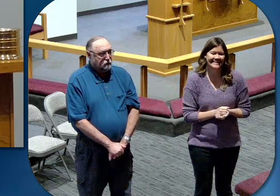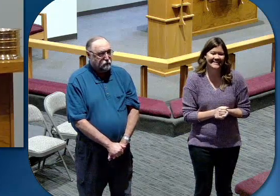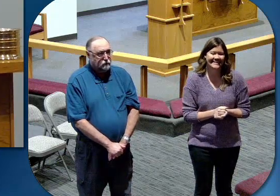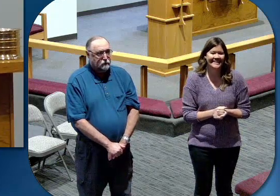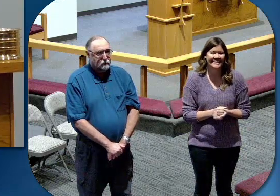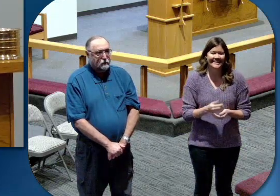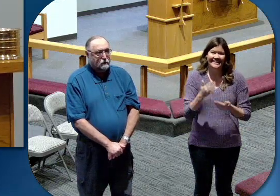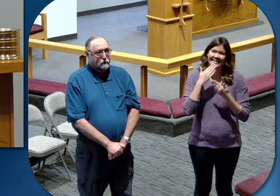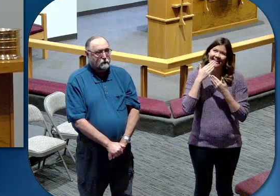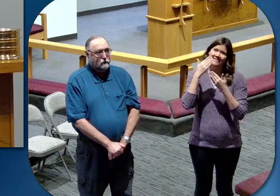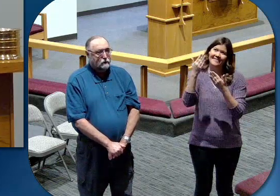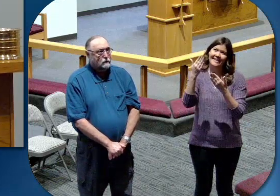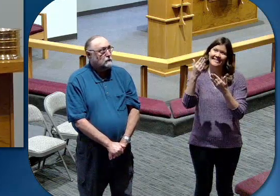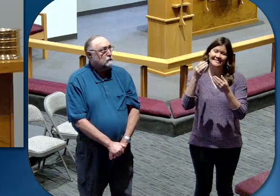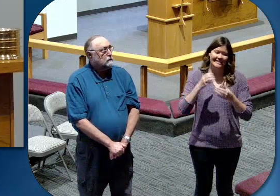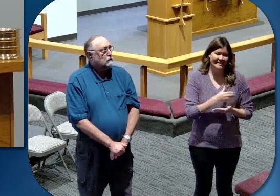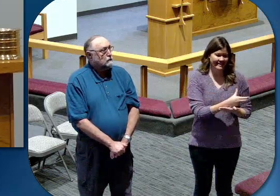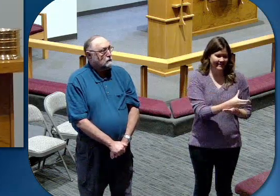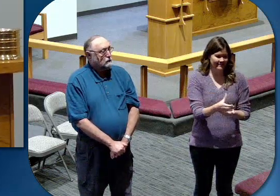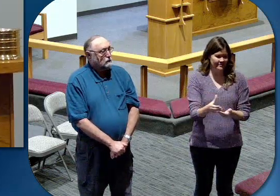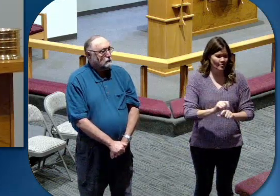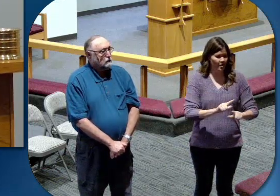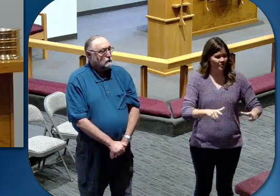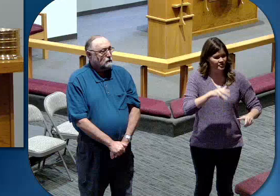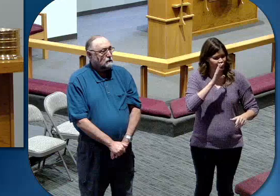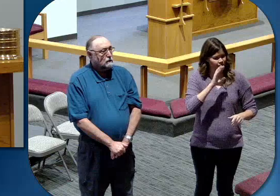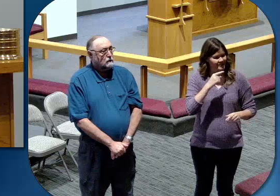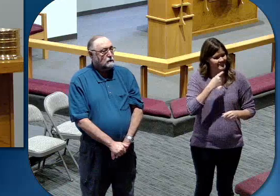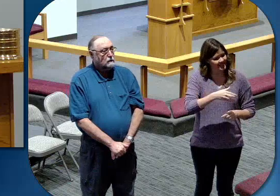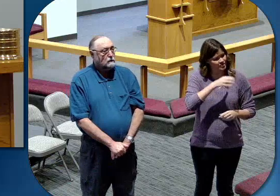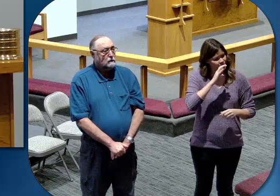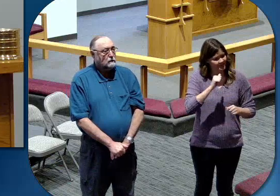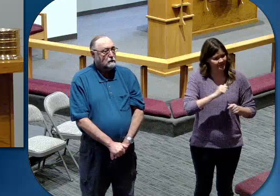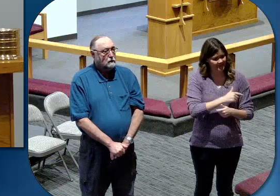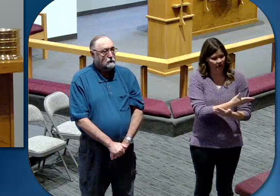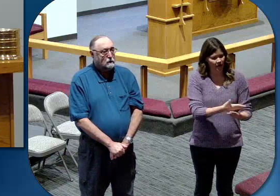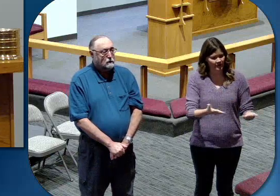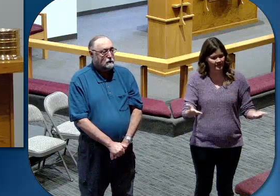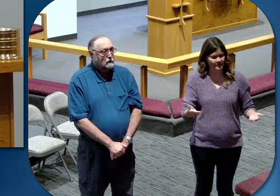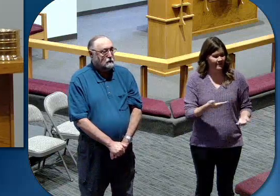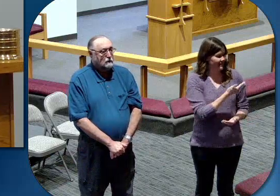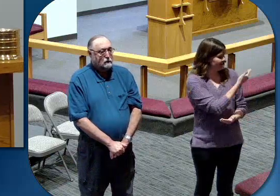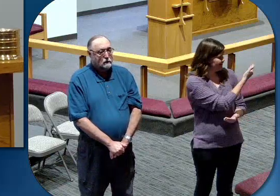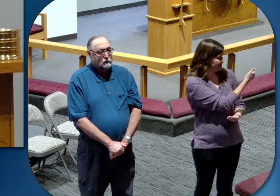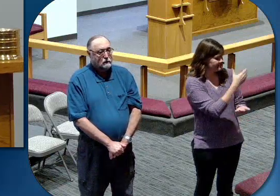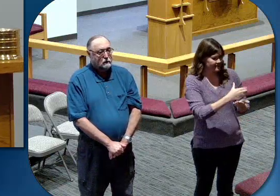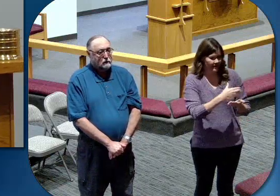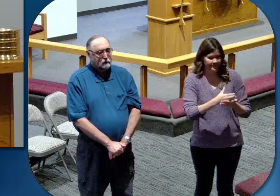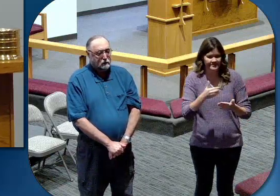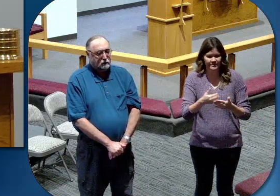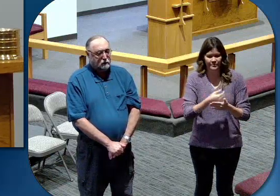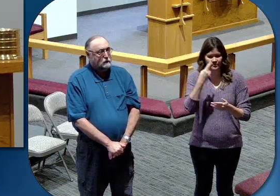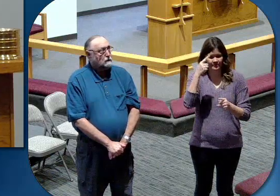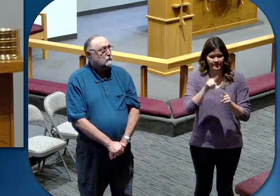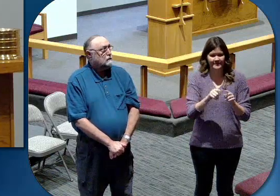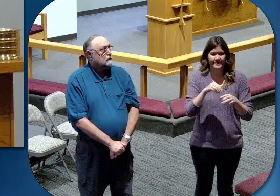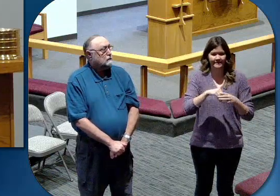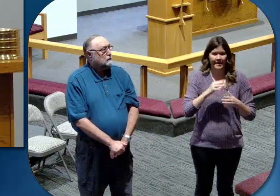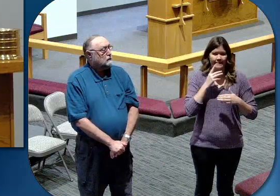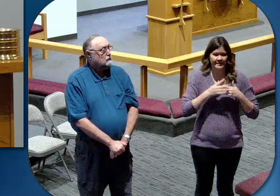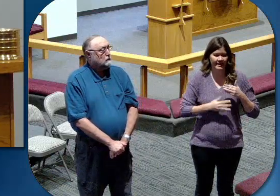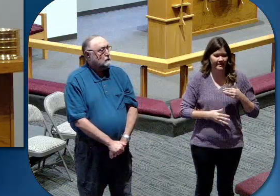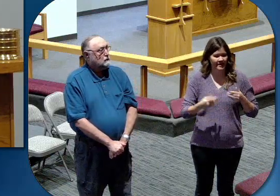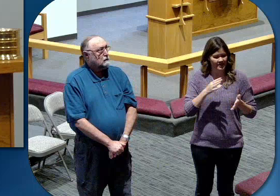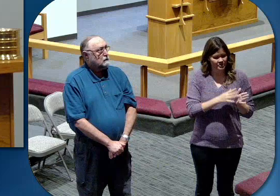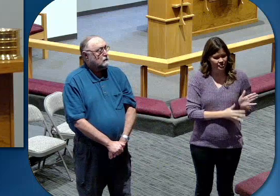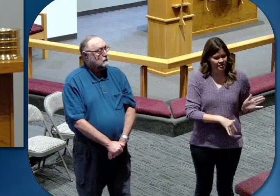And when he had given thanks, he gave it to all of them to drink, saying, "Drink of it, all of you. This cup is the new covenant in my blood, shed for